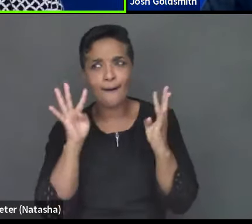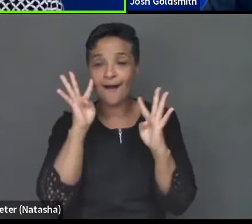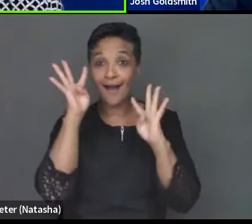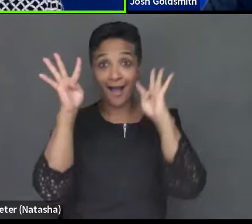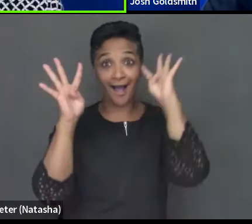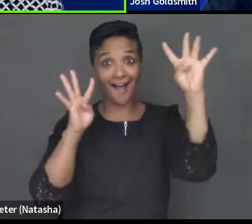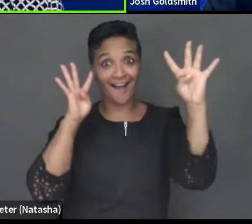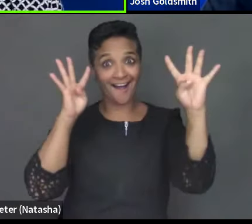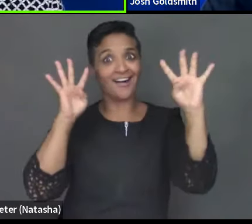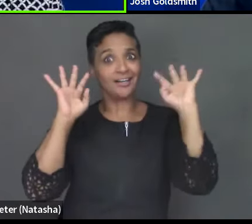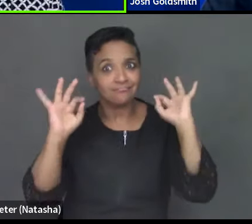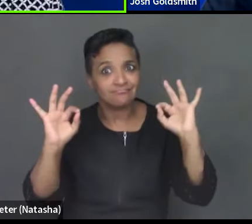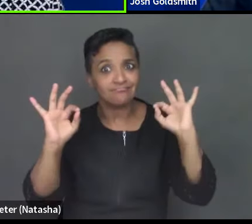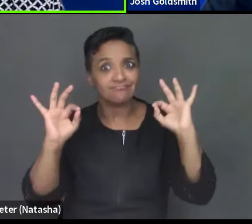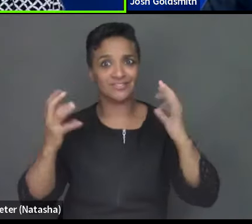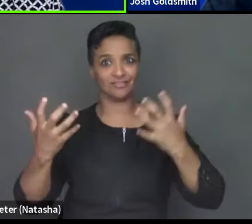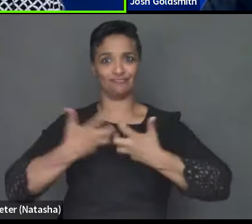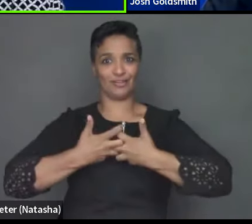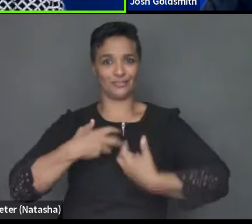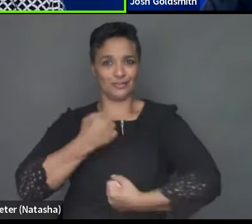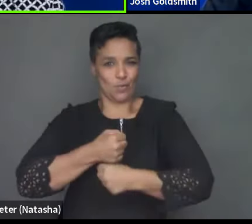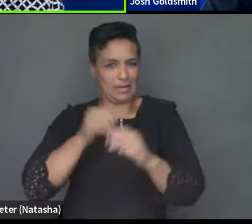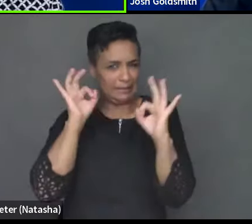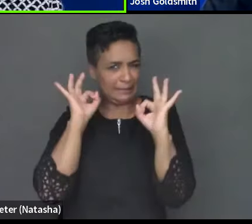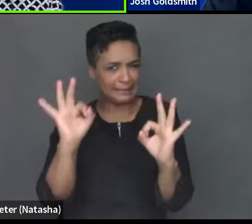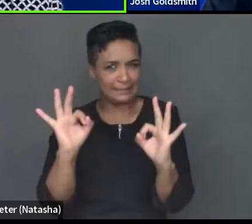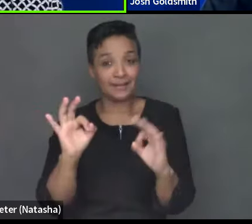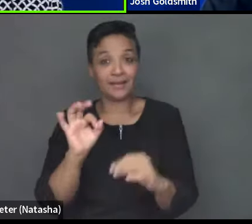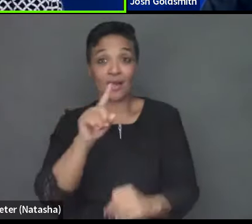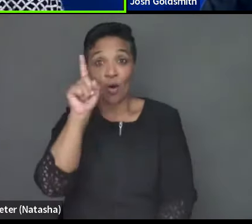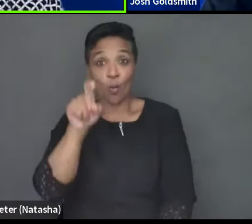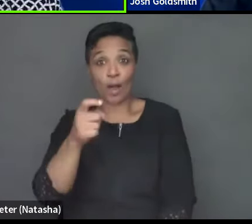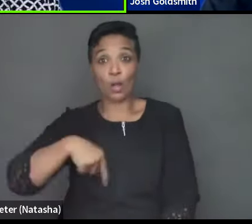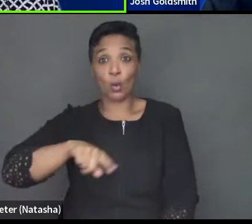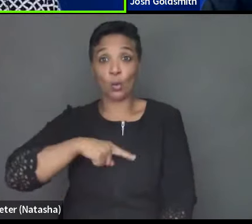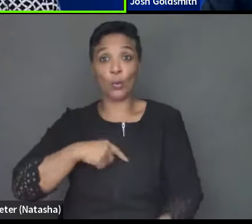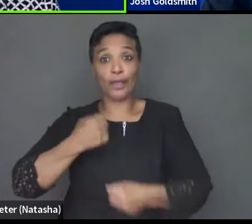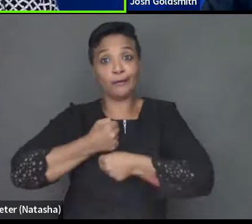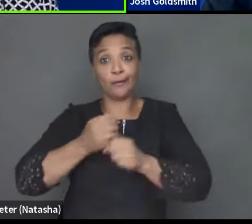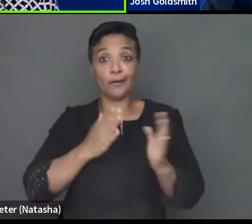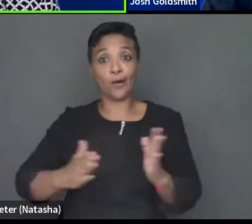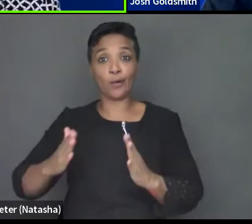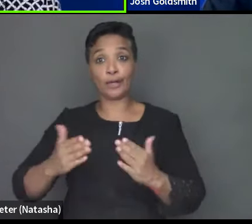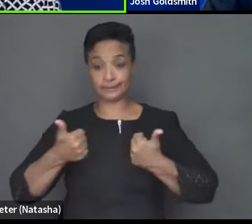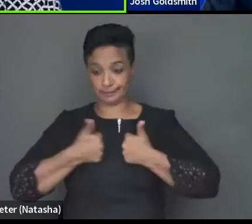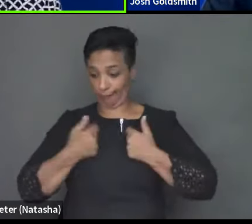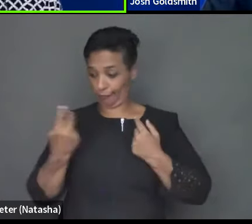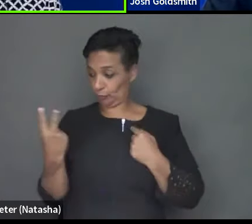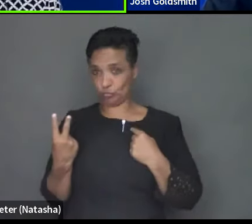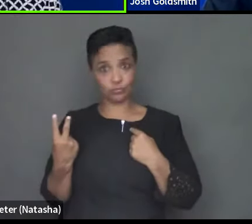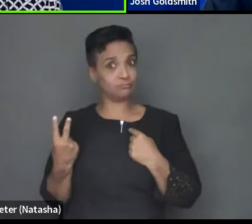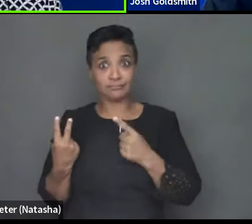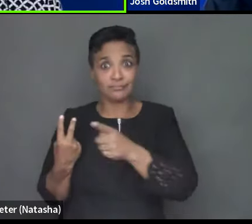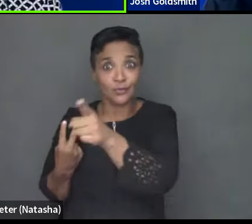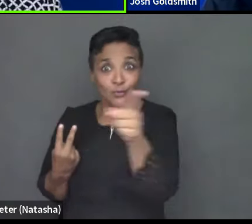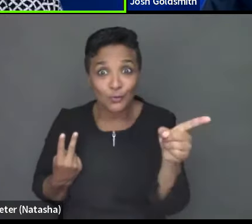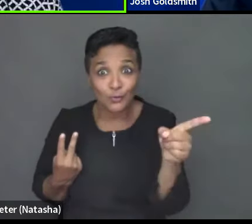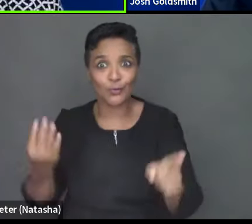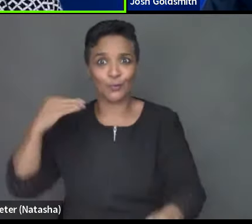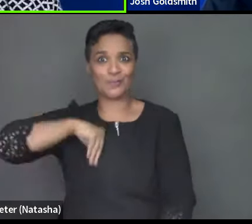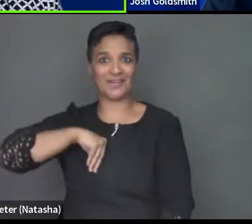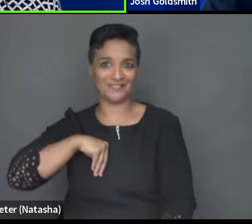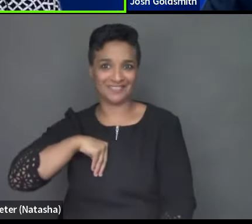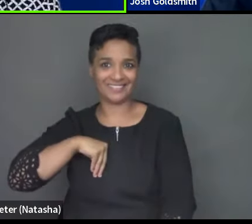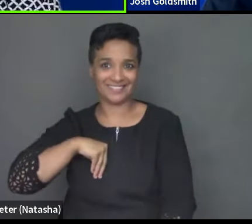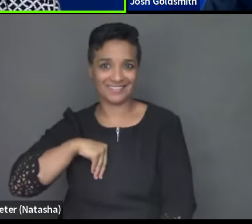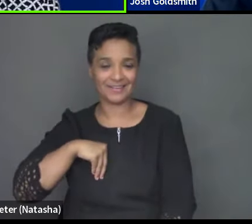you, because we have put this together for you. And so we want you to make the most of it. So